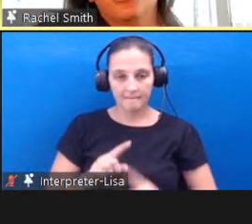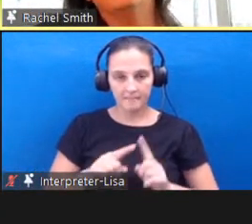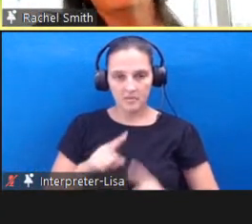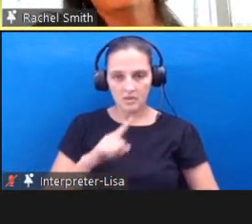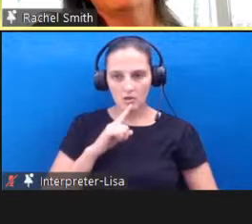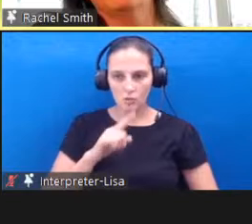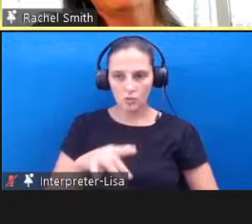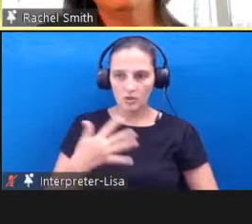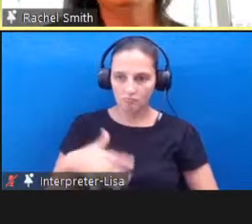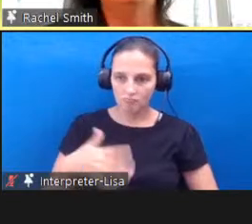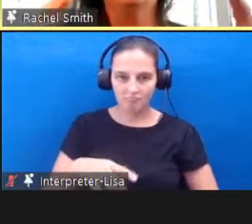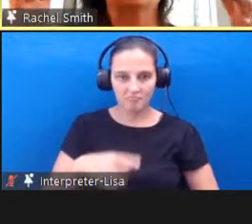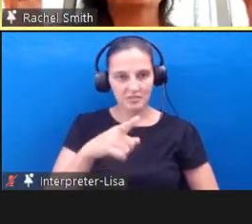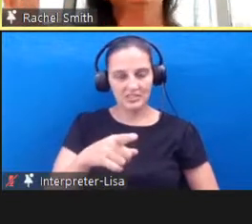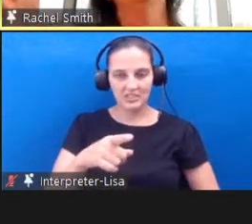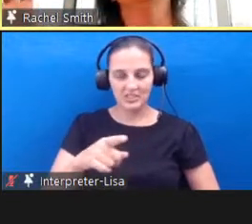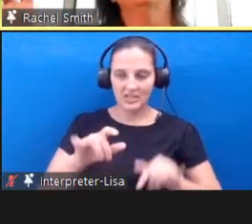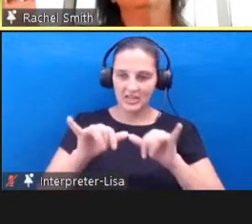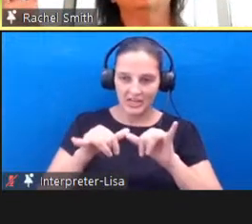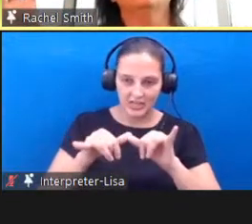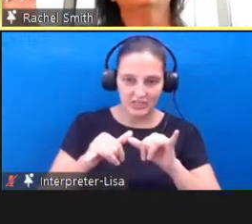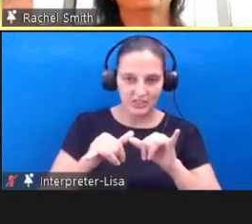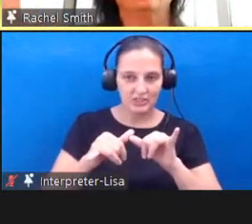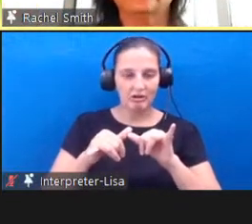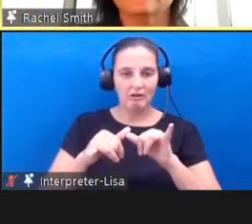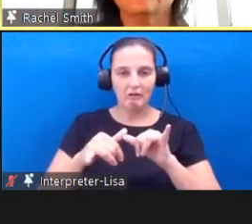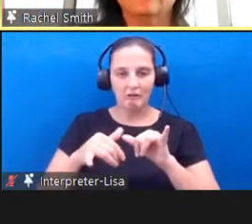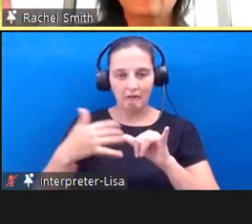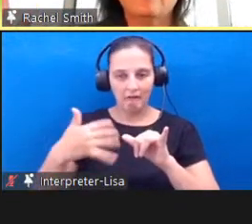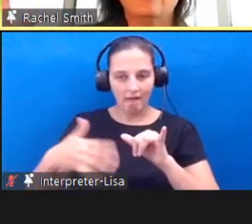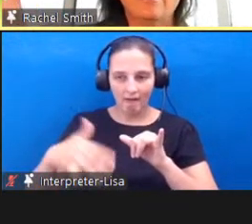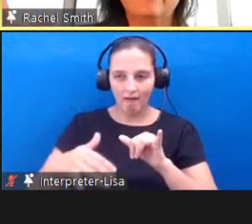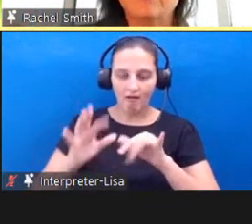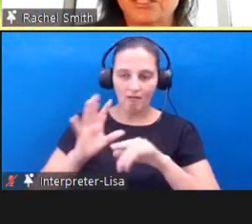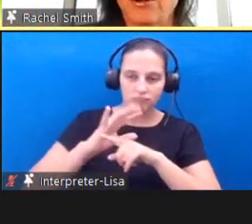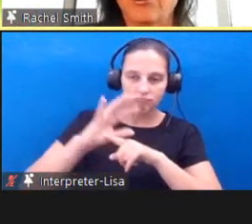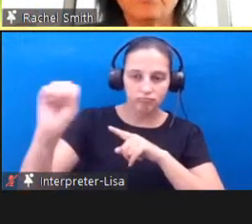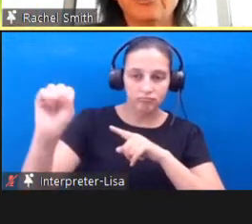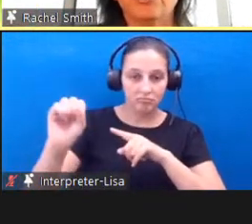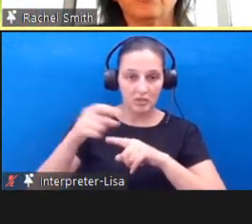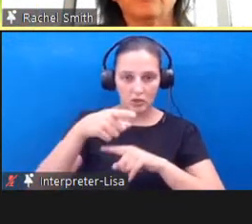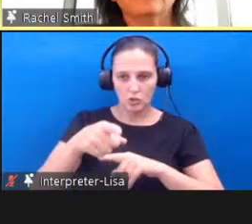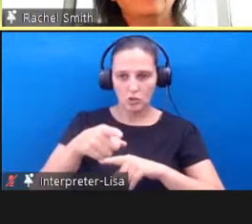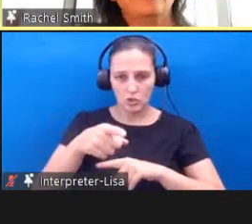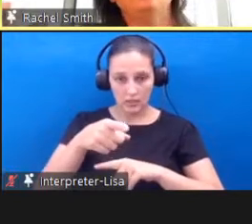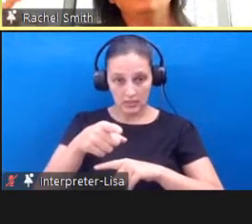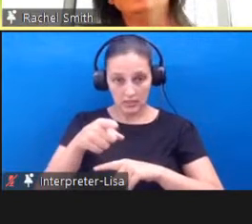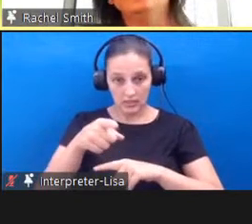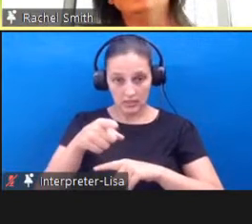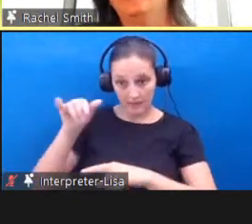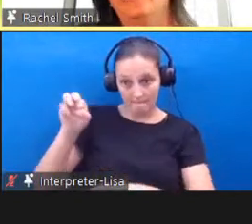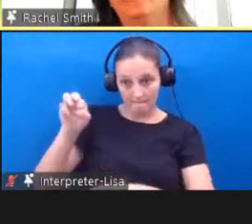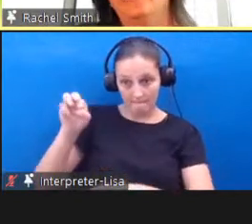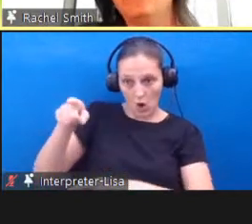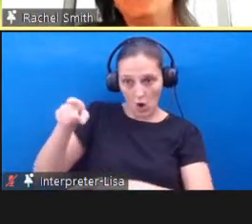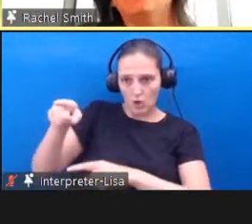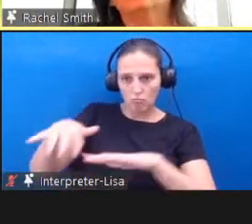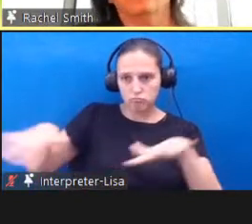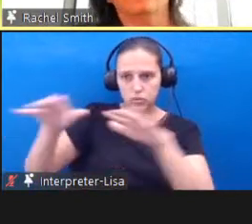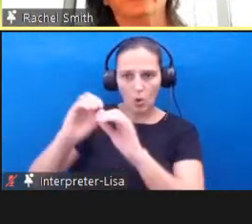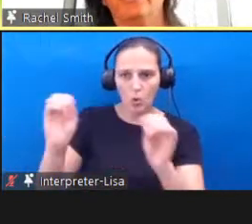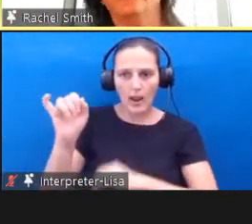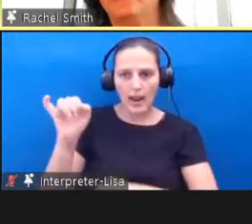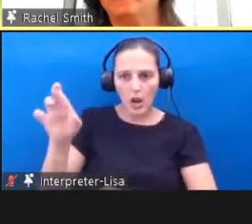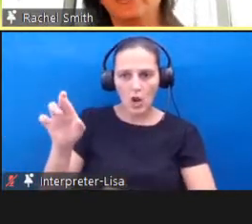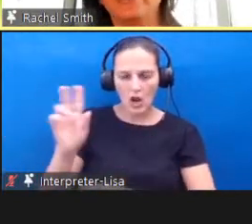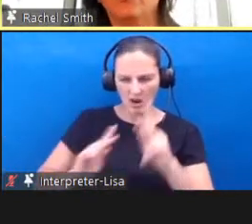engineering accomplishment this is, because we're essentially in a nearly airless atmosphere compared to Earth, and no one knew how to power